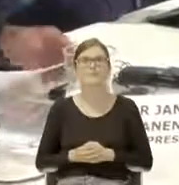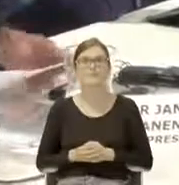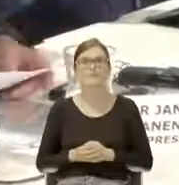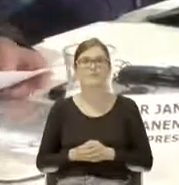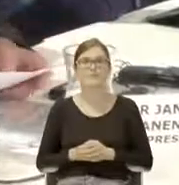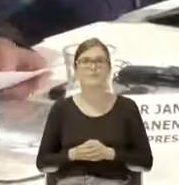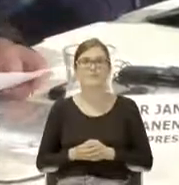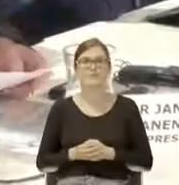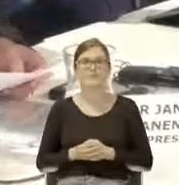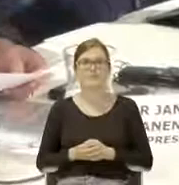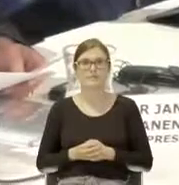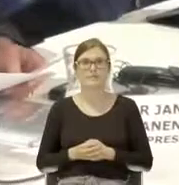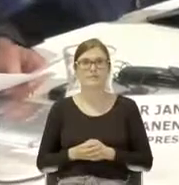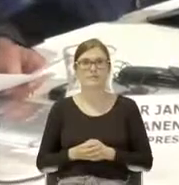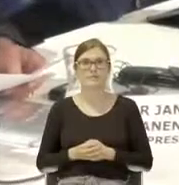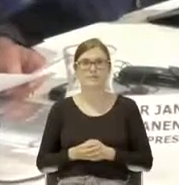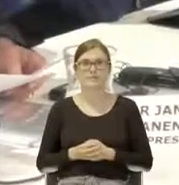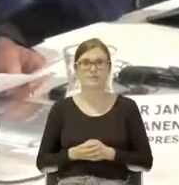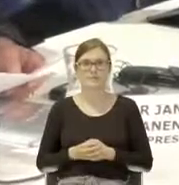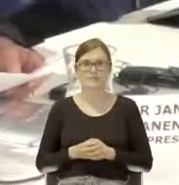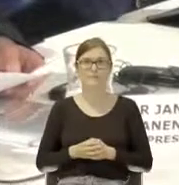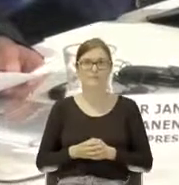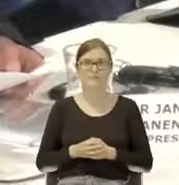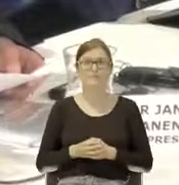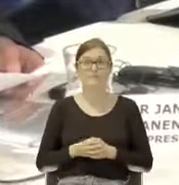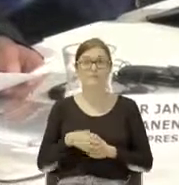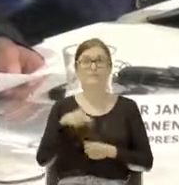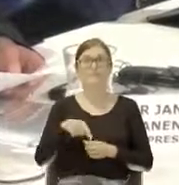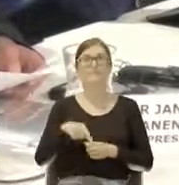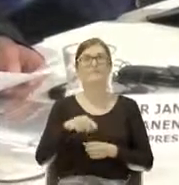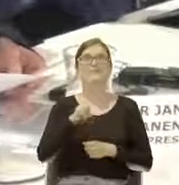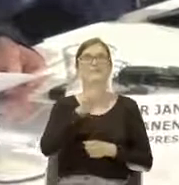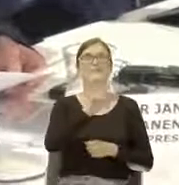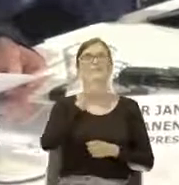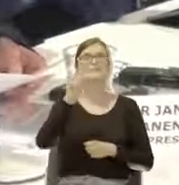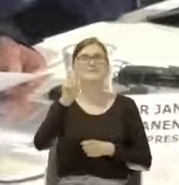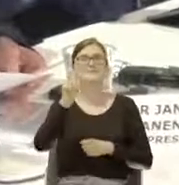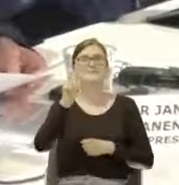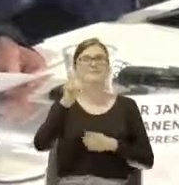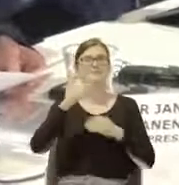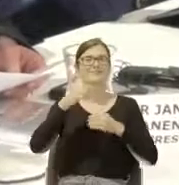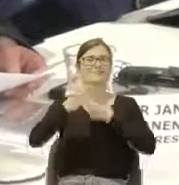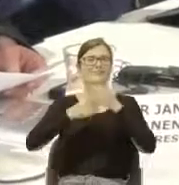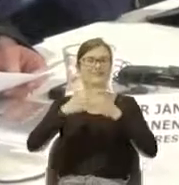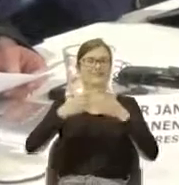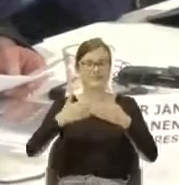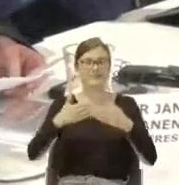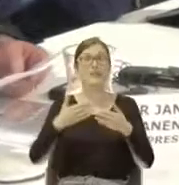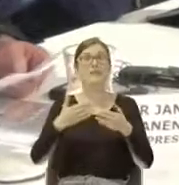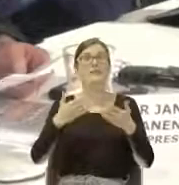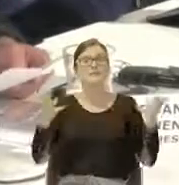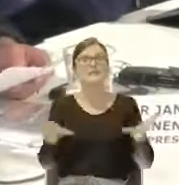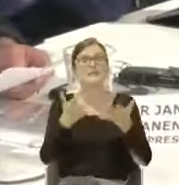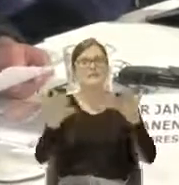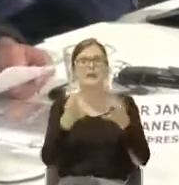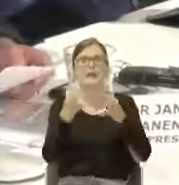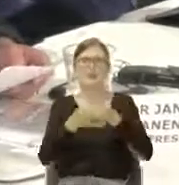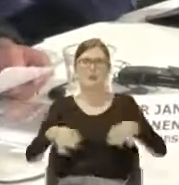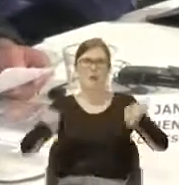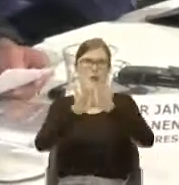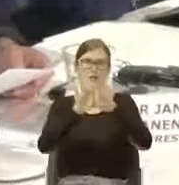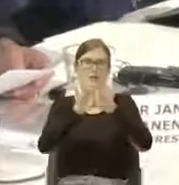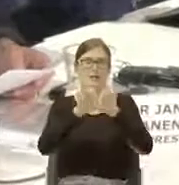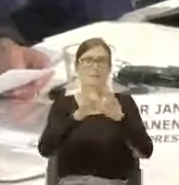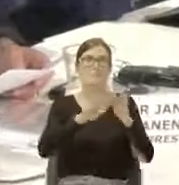and that is why we urge national governments to move forward together, to develop a strategy that incorporates